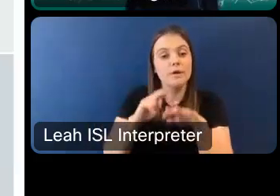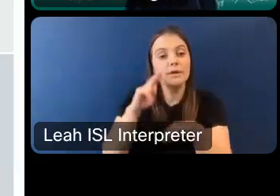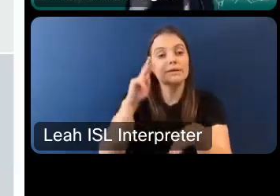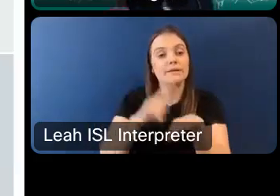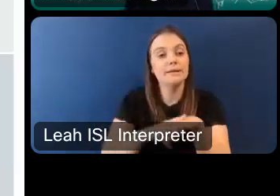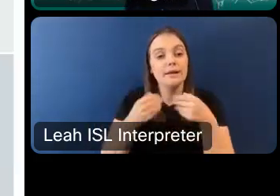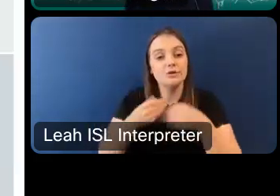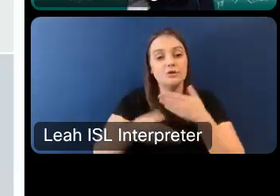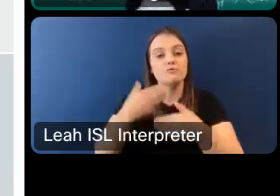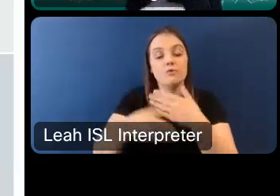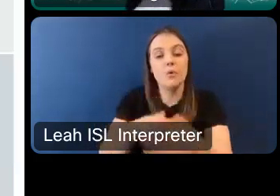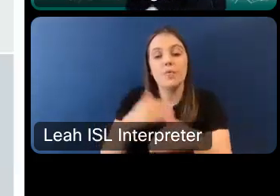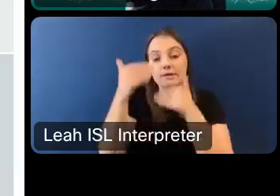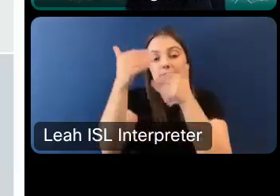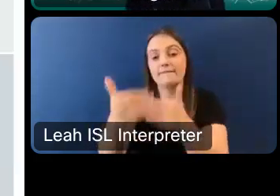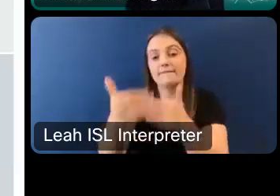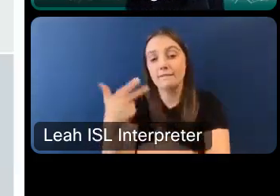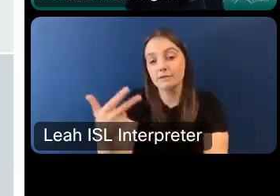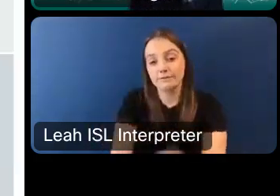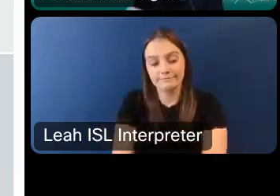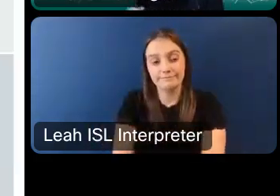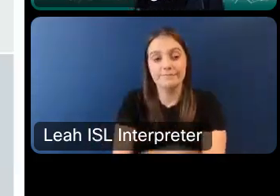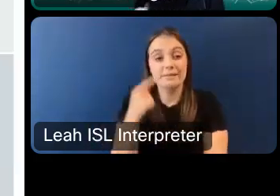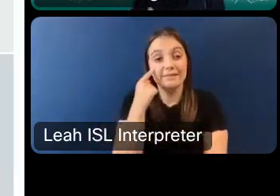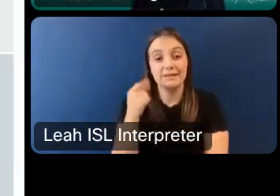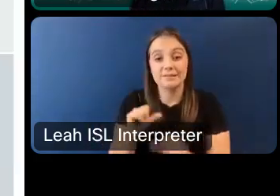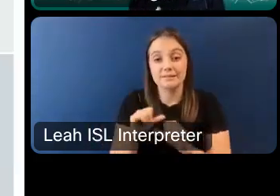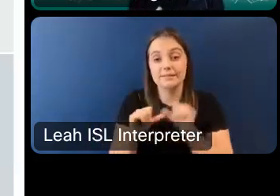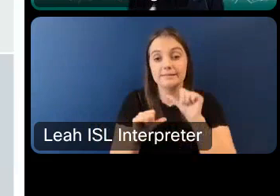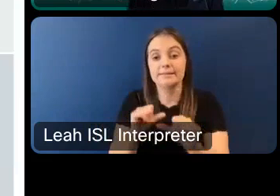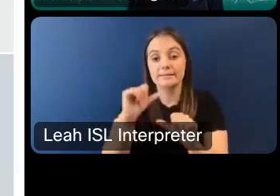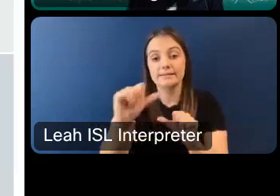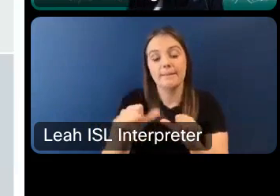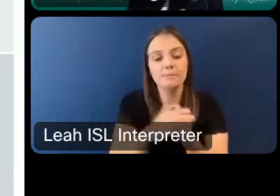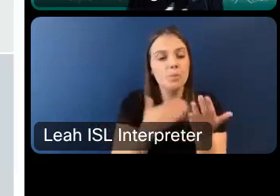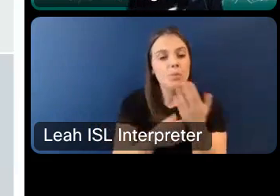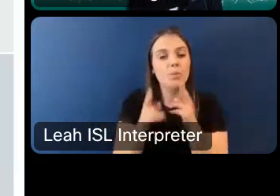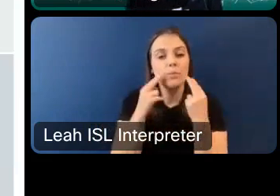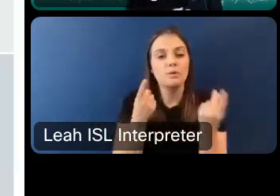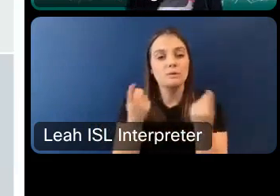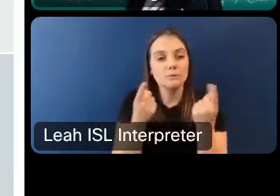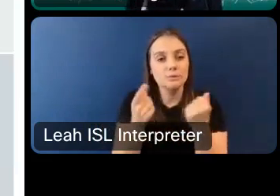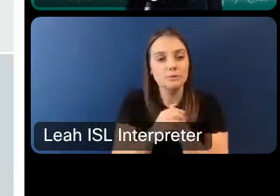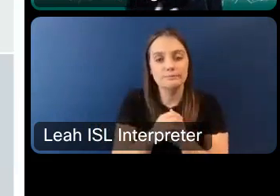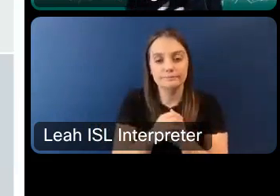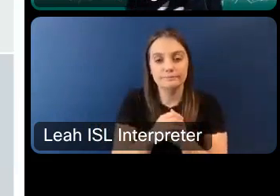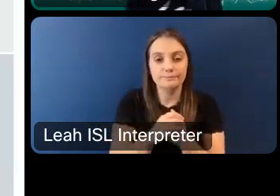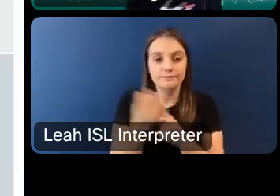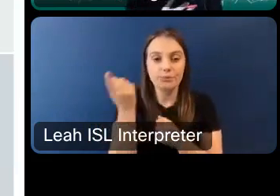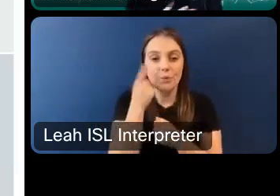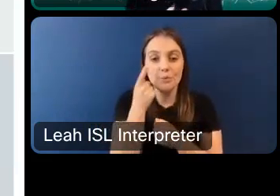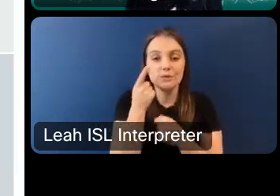So that's kind of an idea of our next steps, I suppose. And in terms of what we need to do, we're going to look at all those